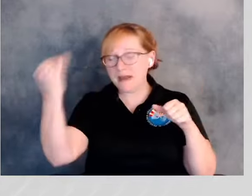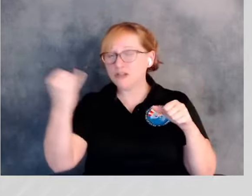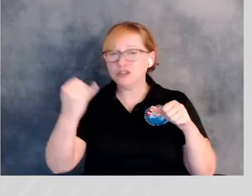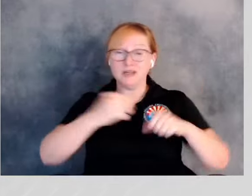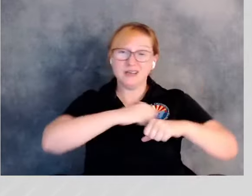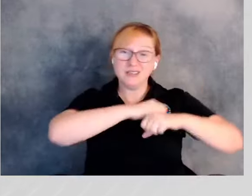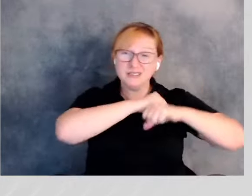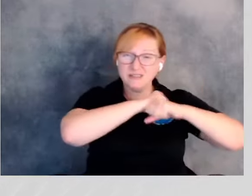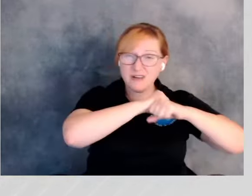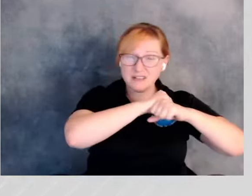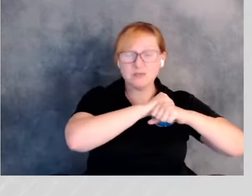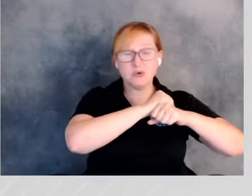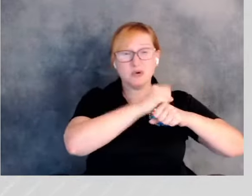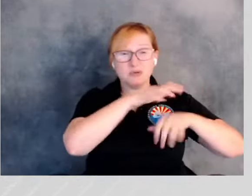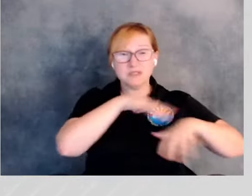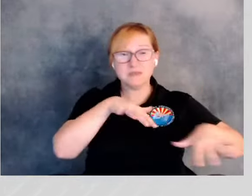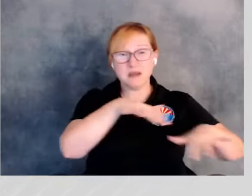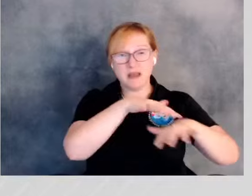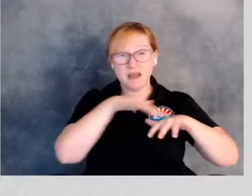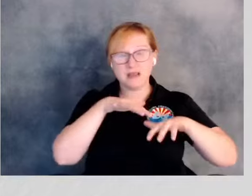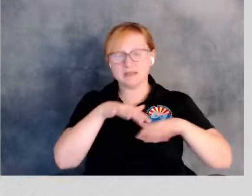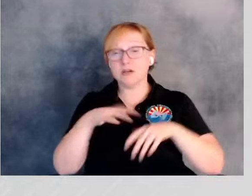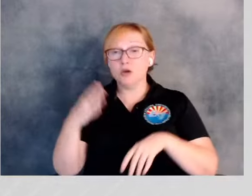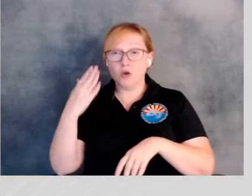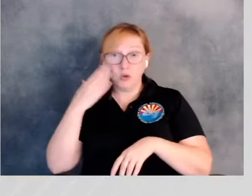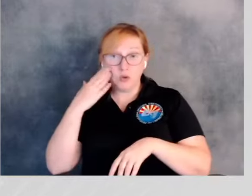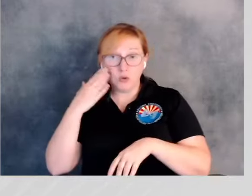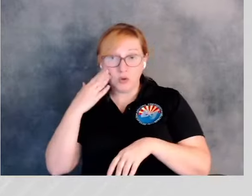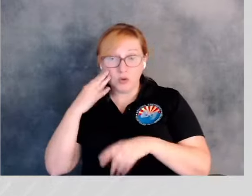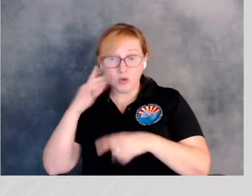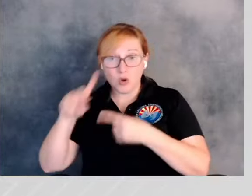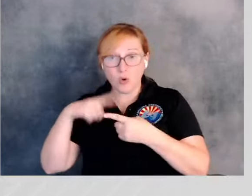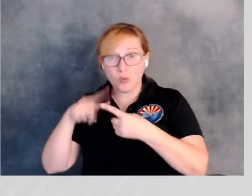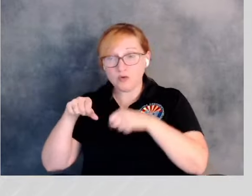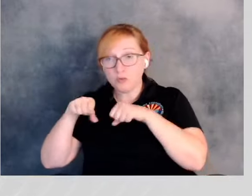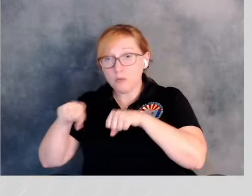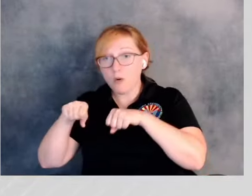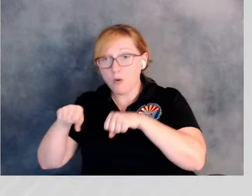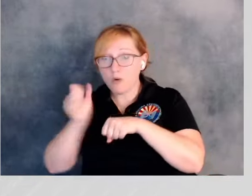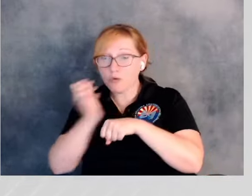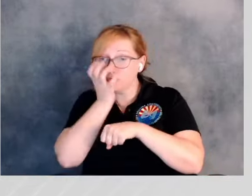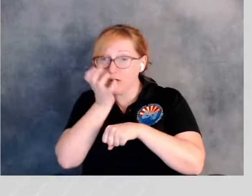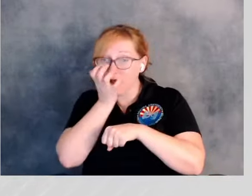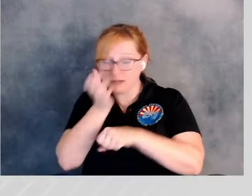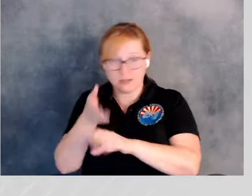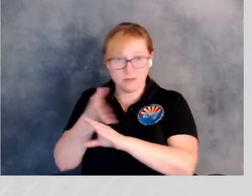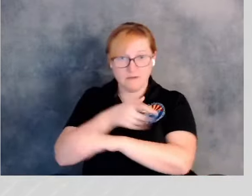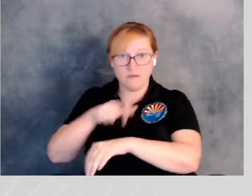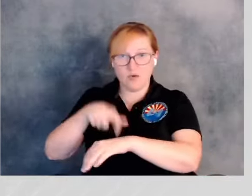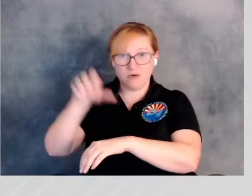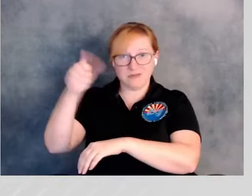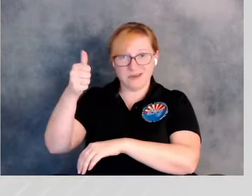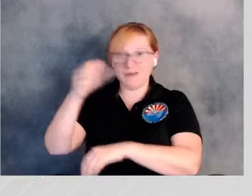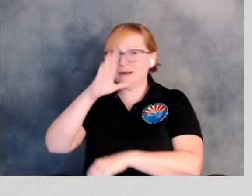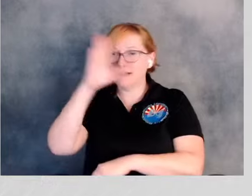when to mow. We mow before 10 a.m., never on windy days, and always have a water source